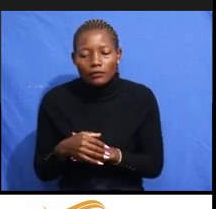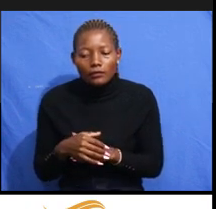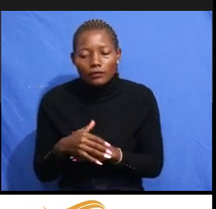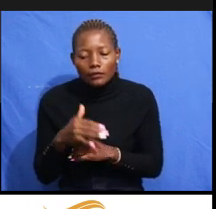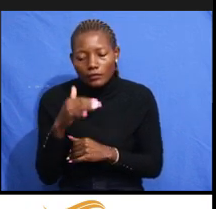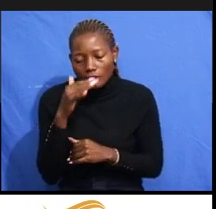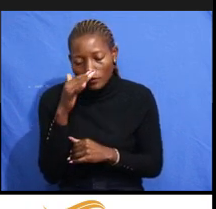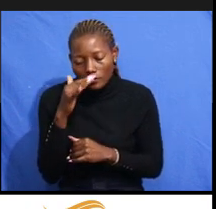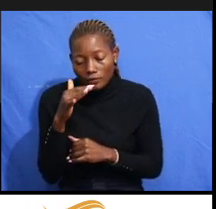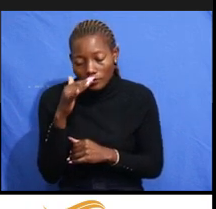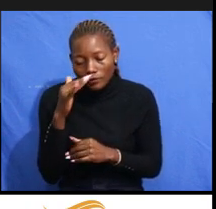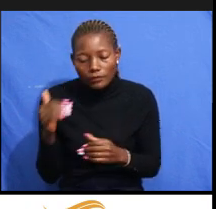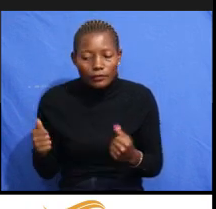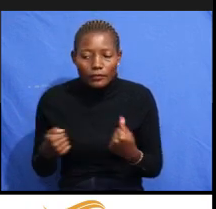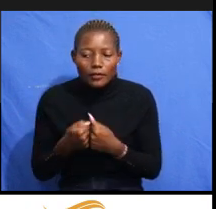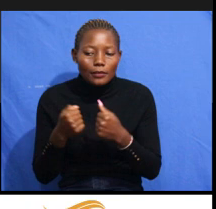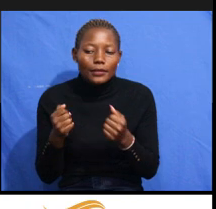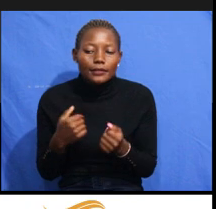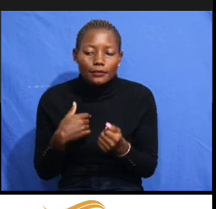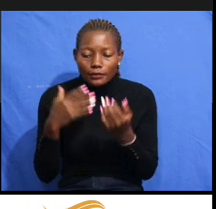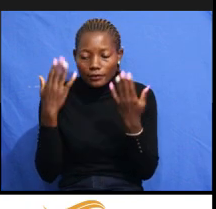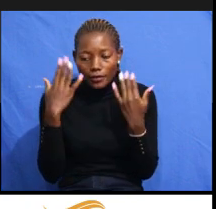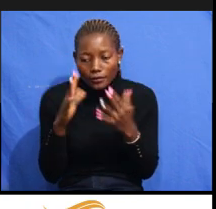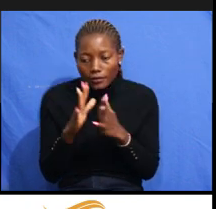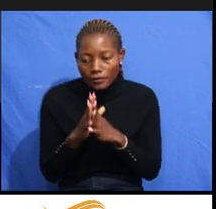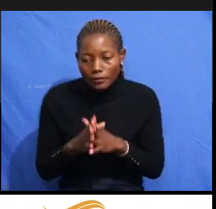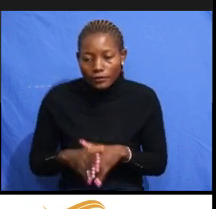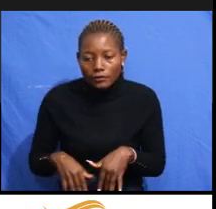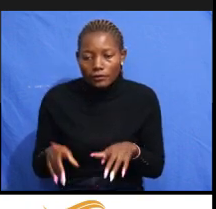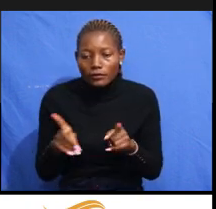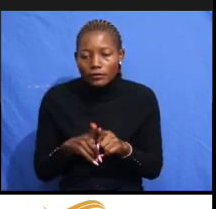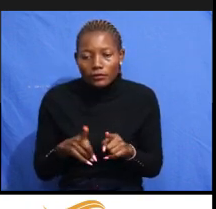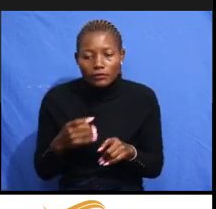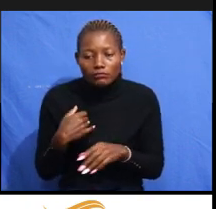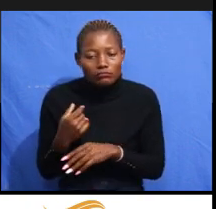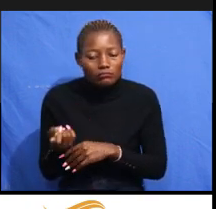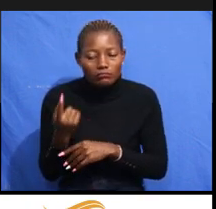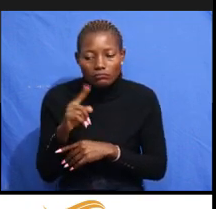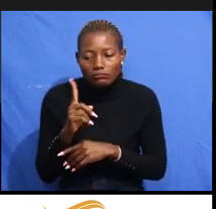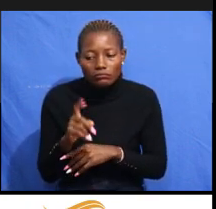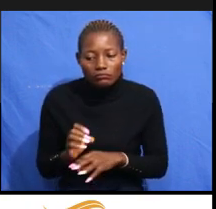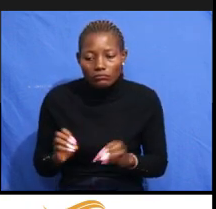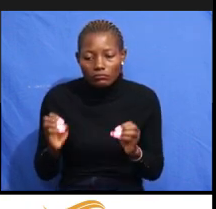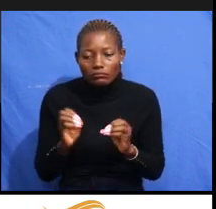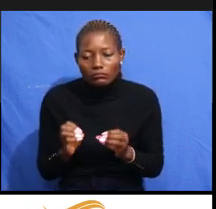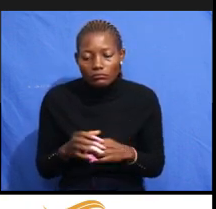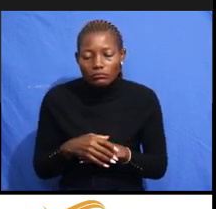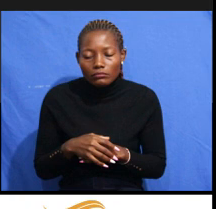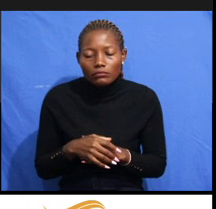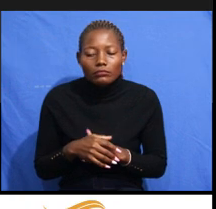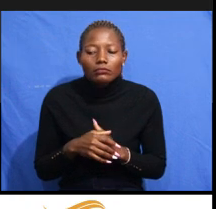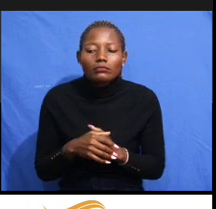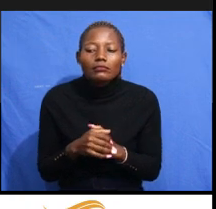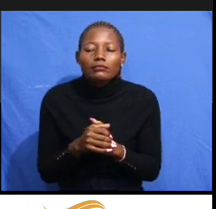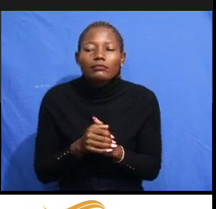respiration taking place. So I don't know, I don't really understand the question in terms of where does perfusion now come